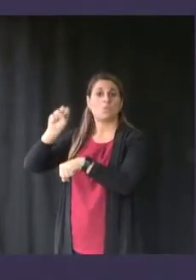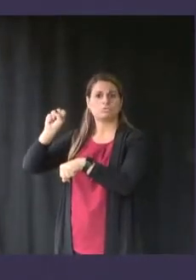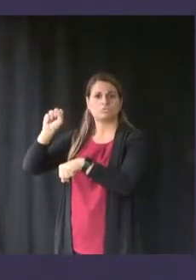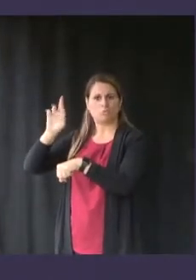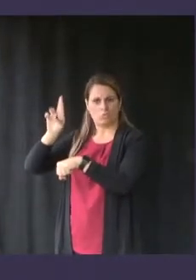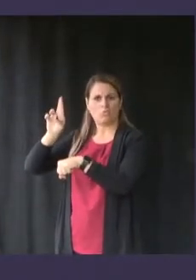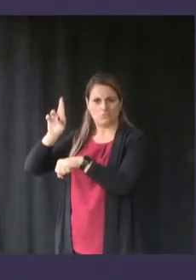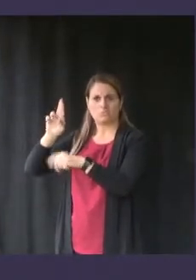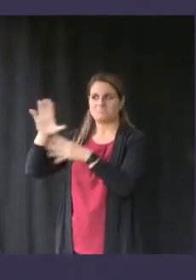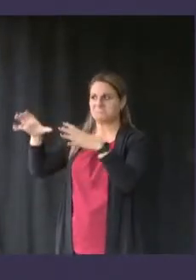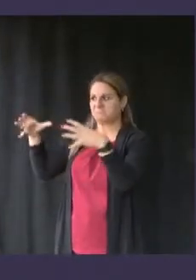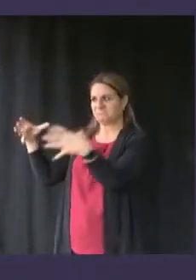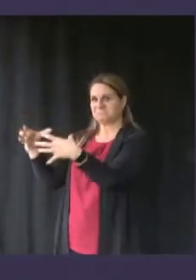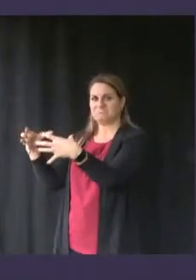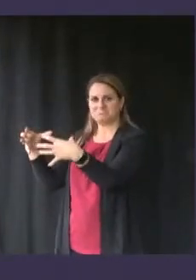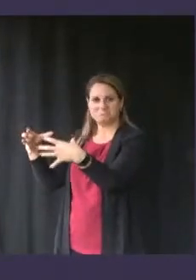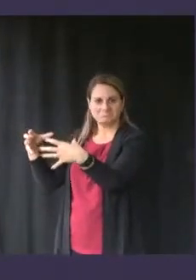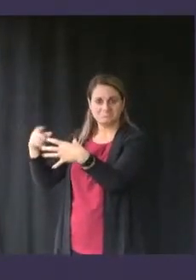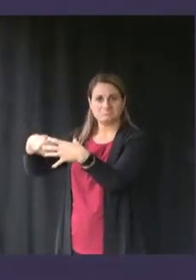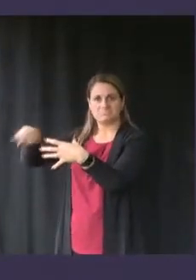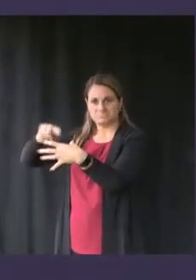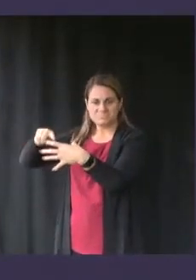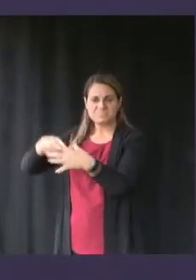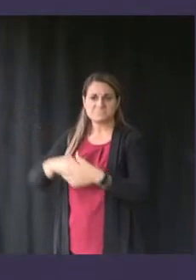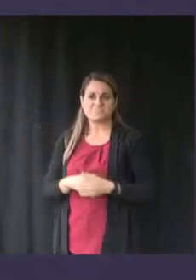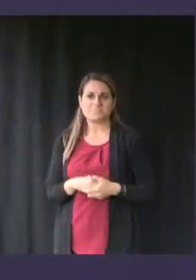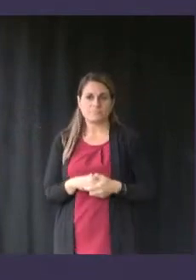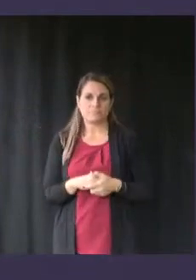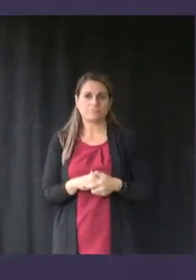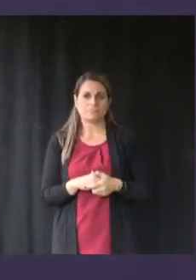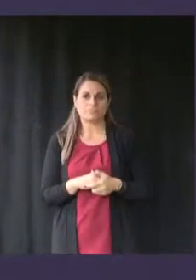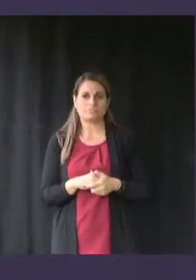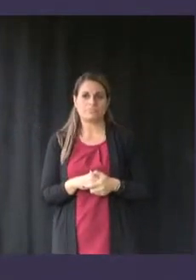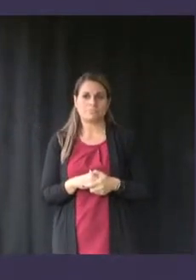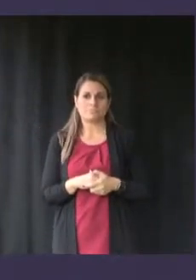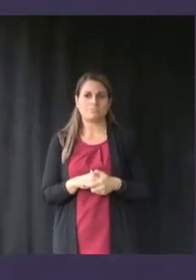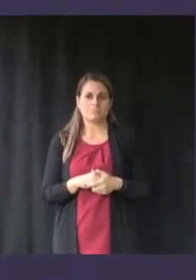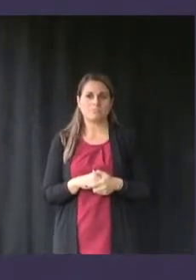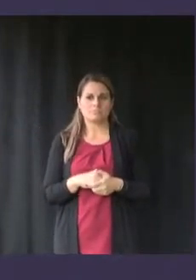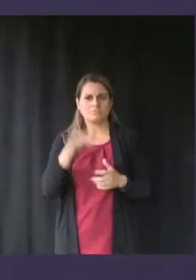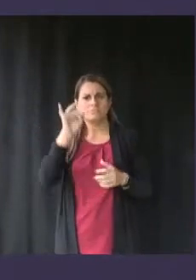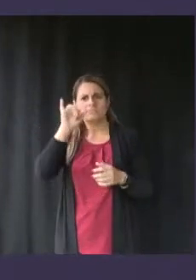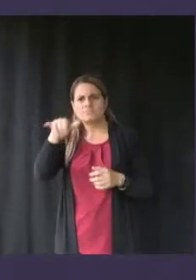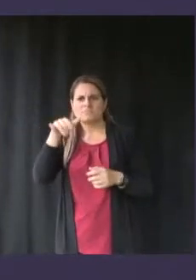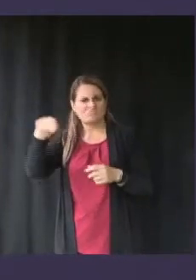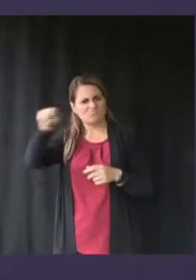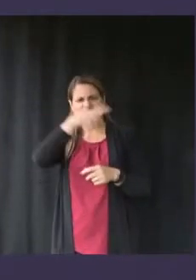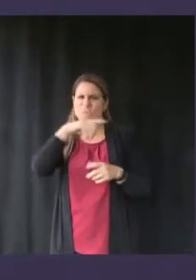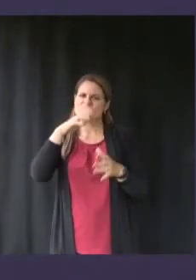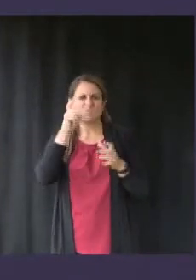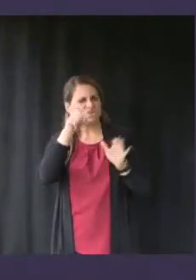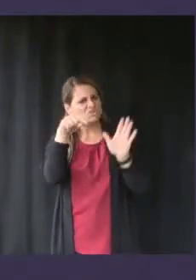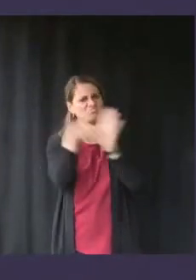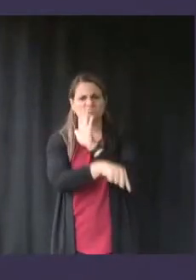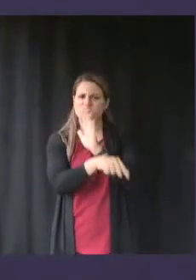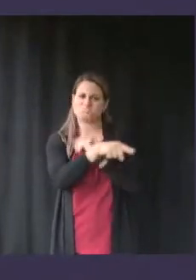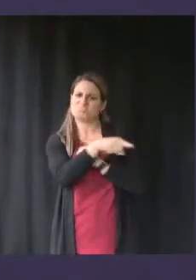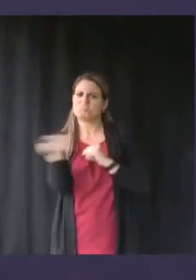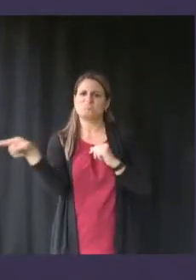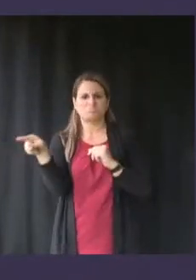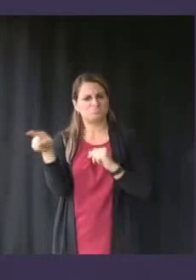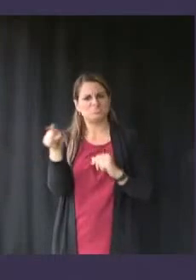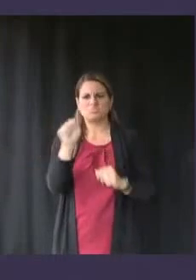1st. Winston Churchill had argued for summary executions of all the defendants at Nuremberg. Joseph